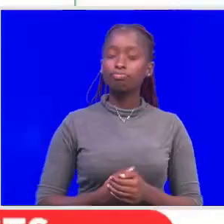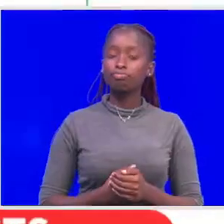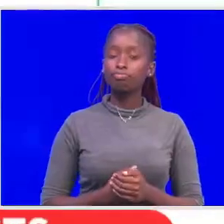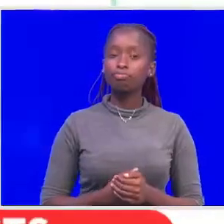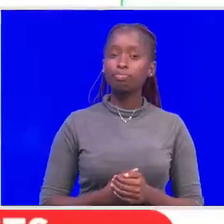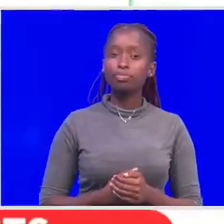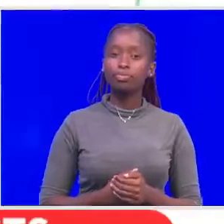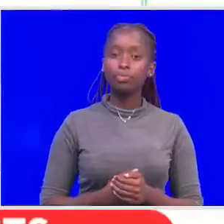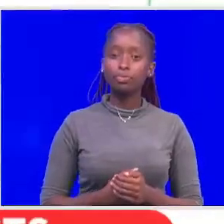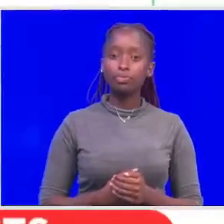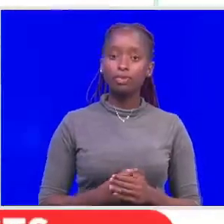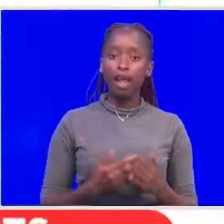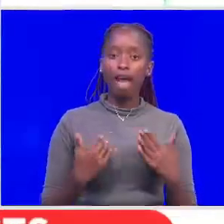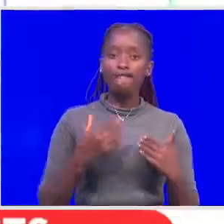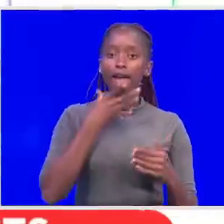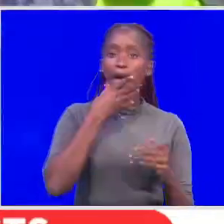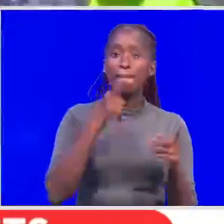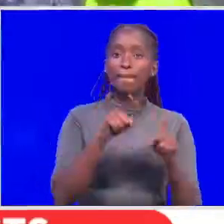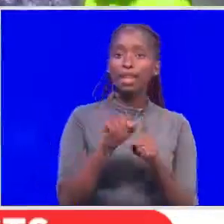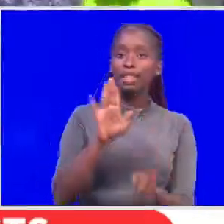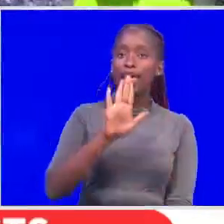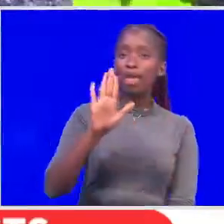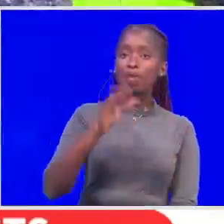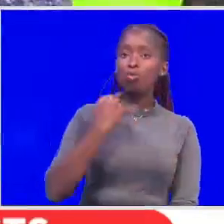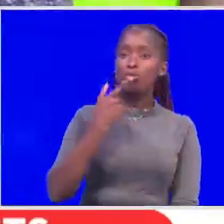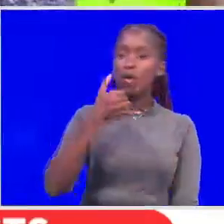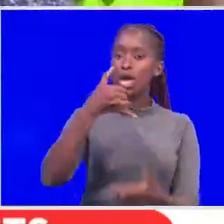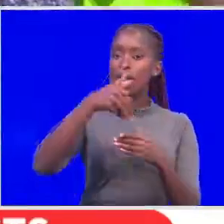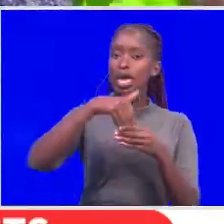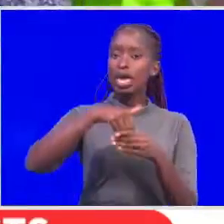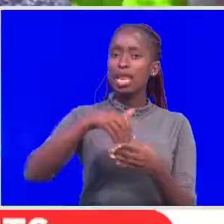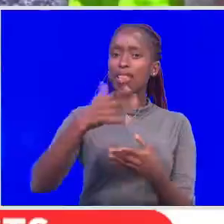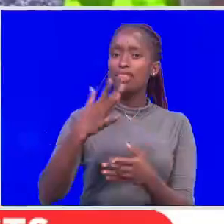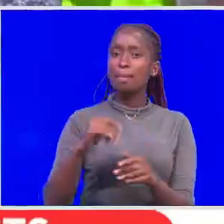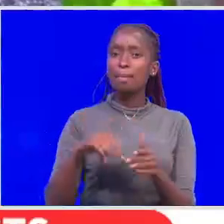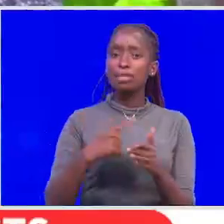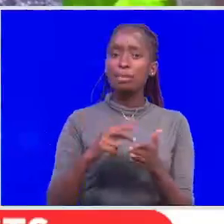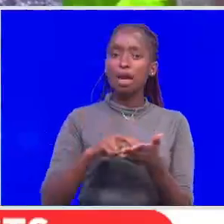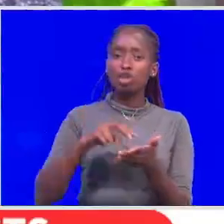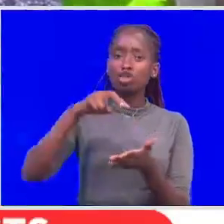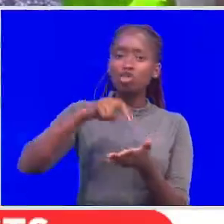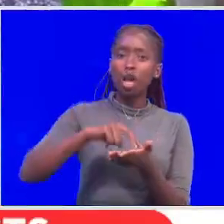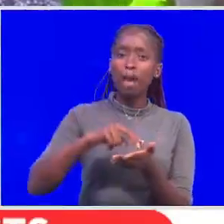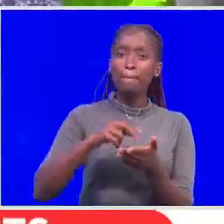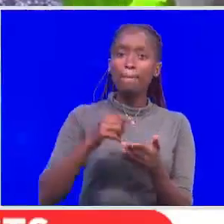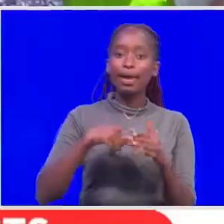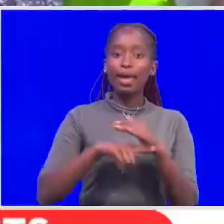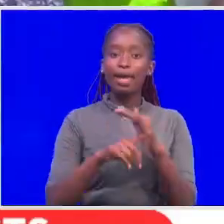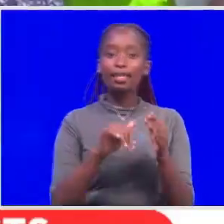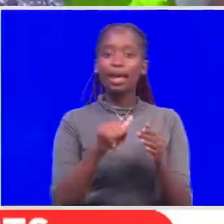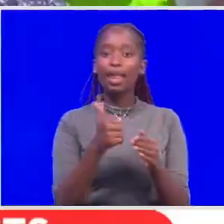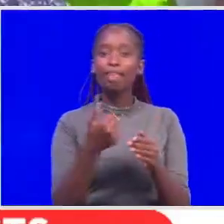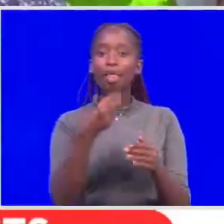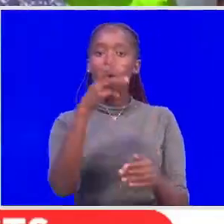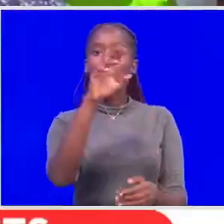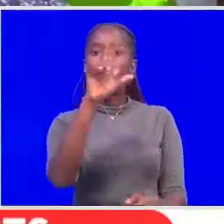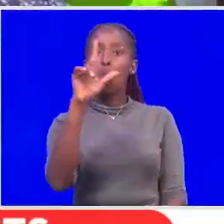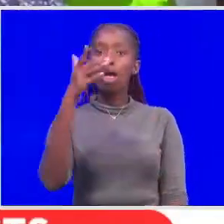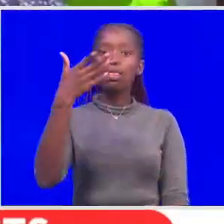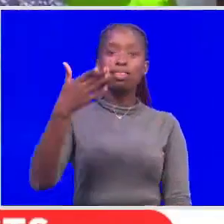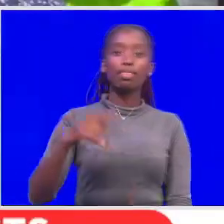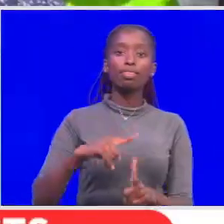tulikuwa na brother, kuna brother yake alikuwa hapo ndani. Nikaruka, nikashika dirisha hivi nikaruka nikakaa ndani. Huyu mshana akapita, ndo